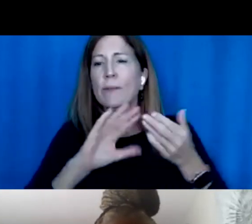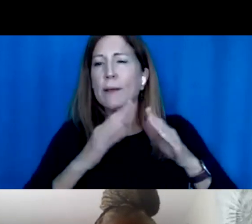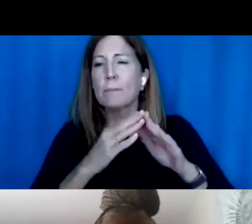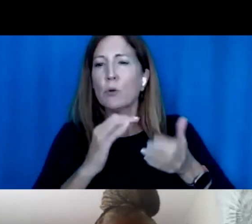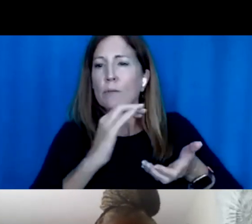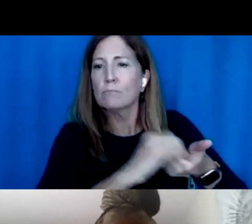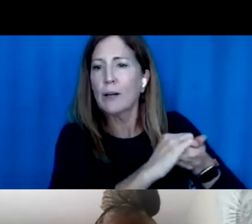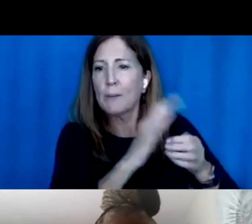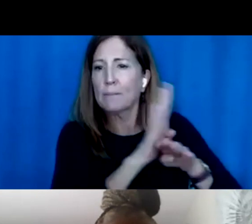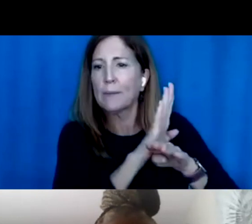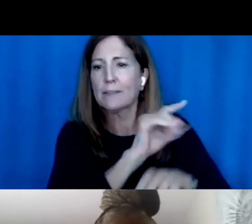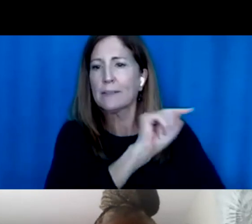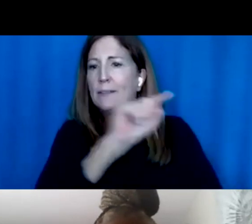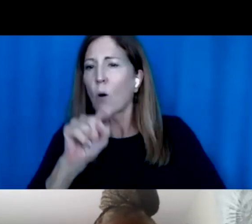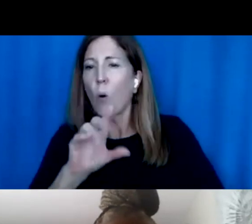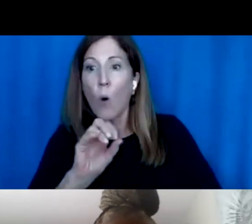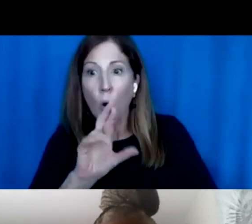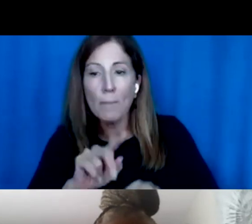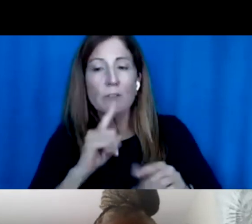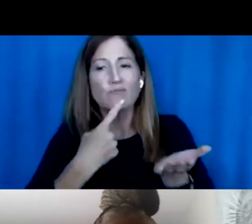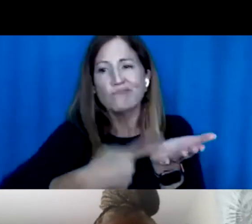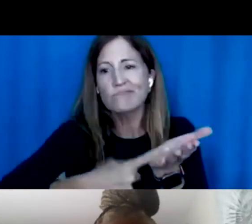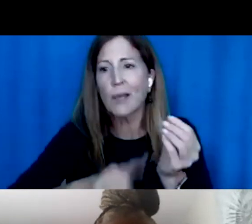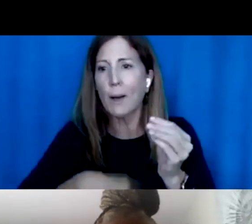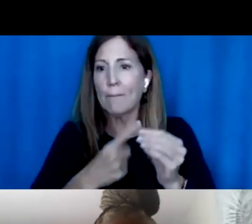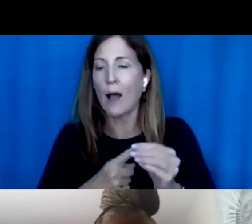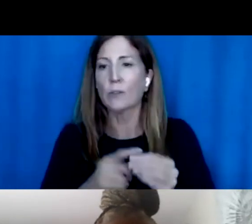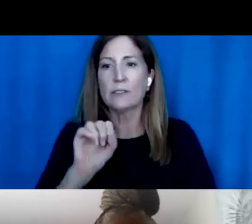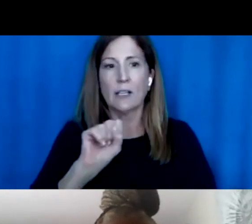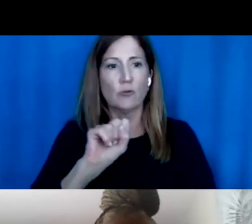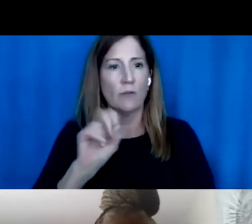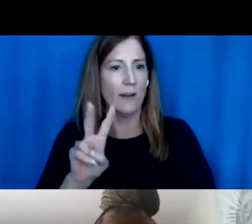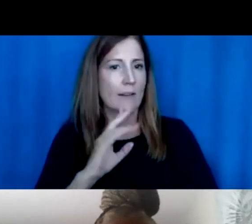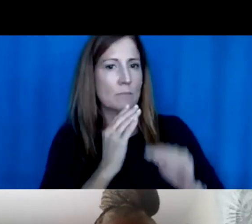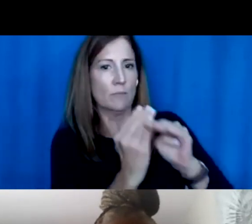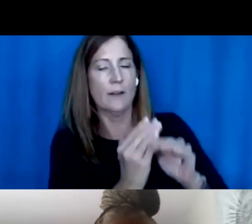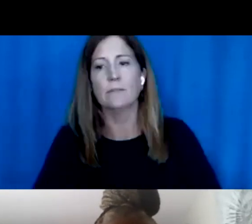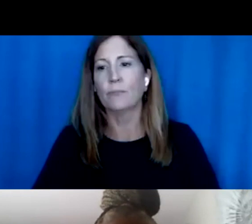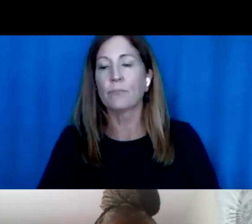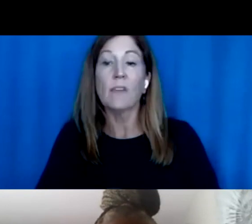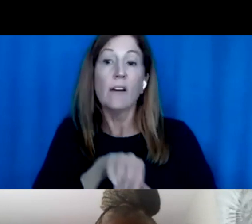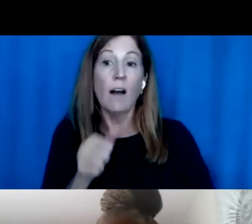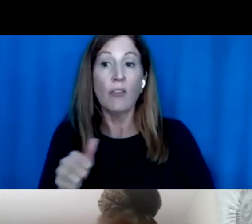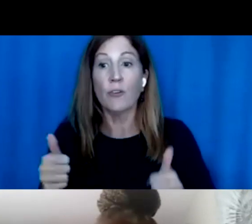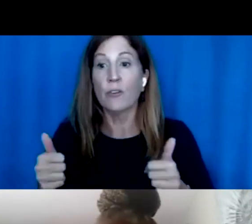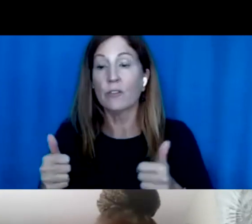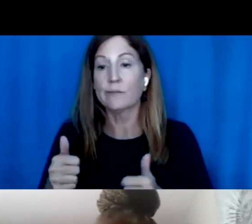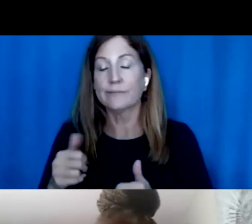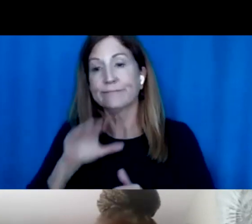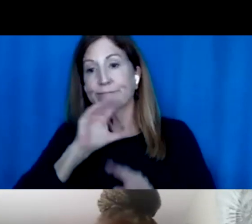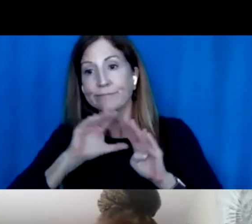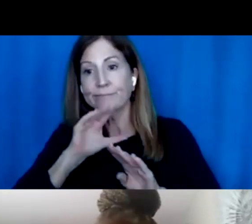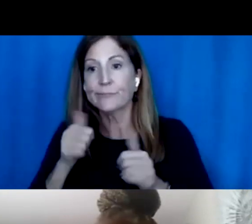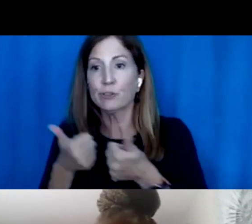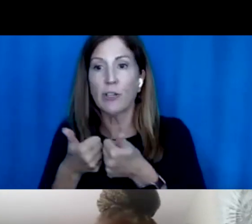businesses / corporations on the subject of preventing sexual violence. Another challenge is this